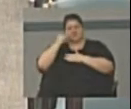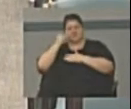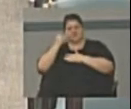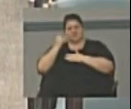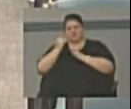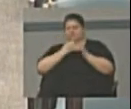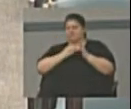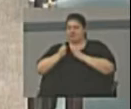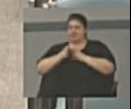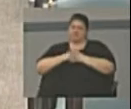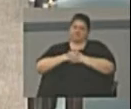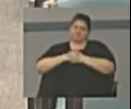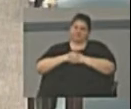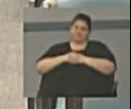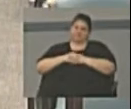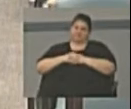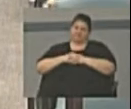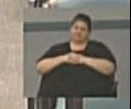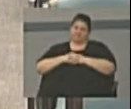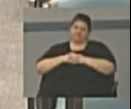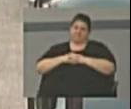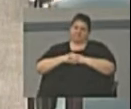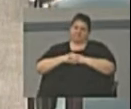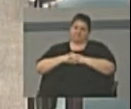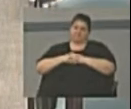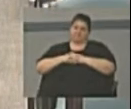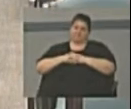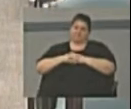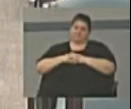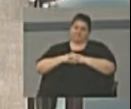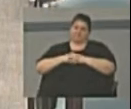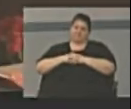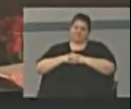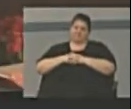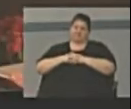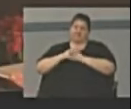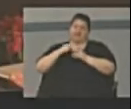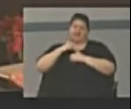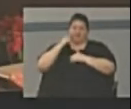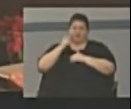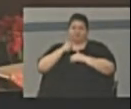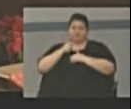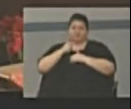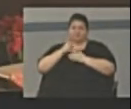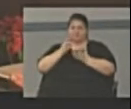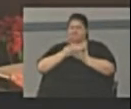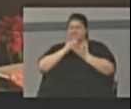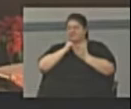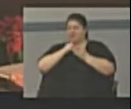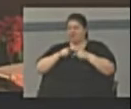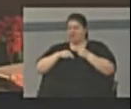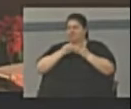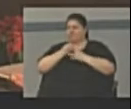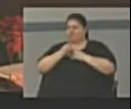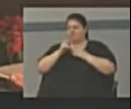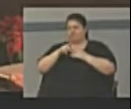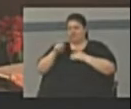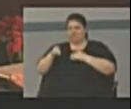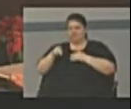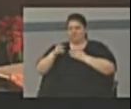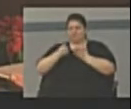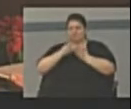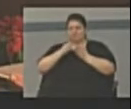plan. I believe you saw this PowerPoint last week, so I was going to suggest that we're not going to run through it again, right? But we